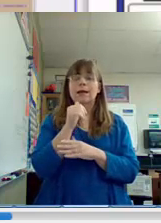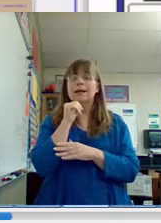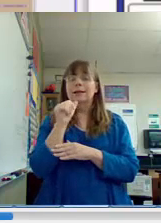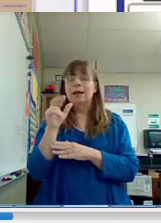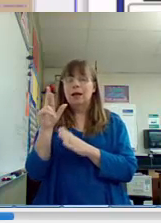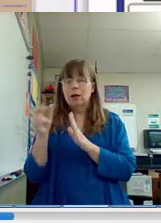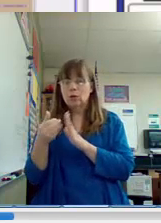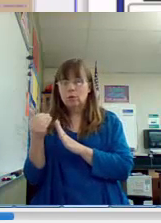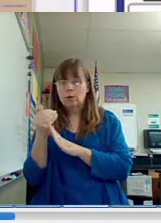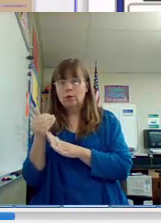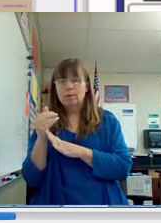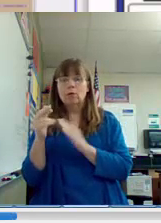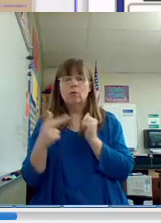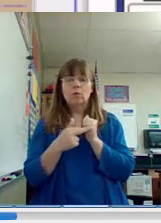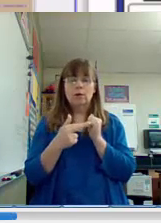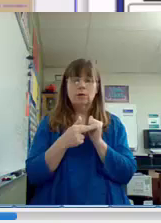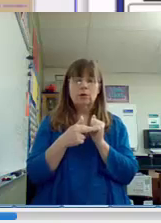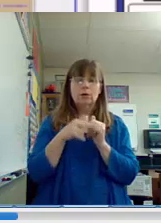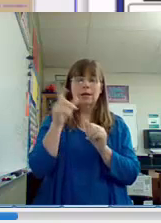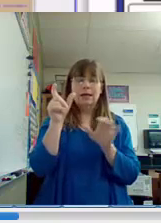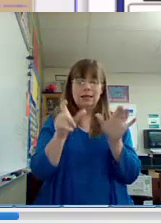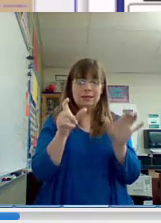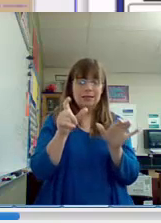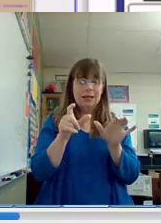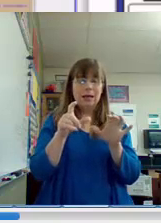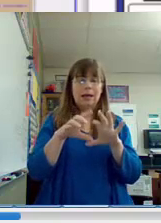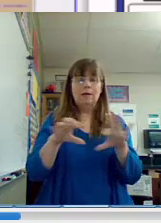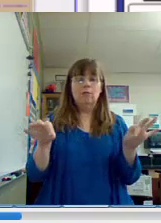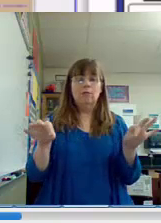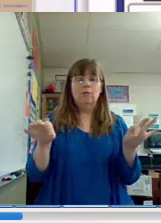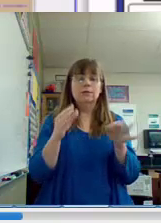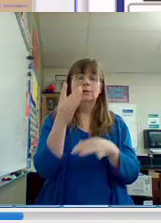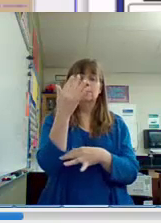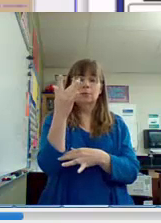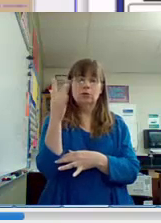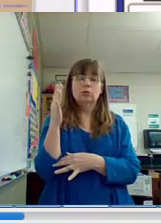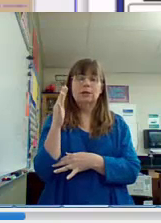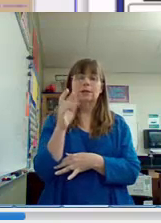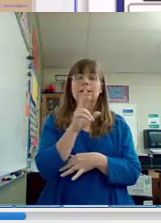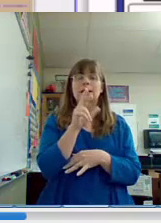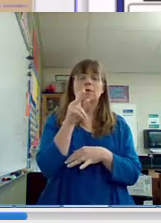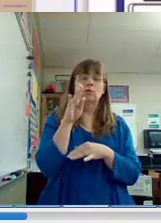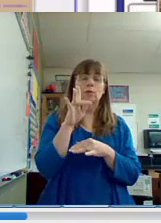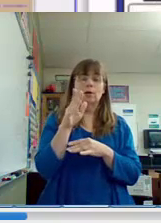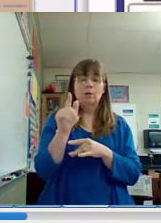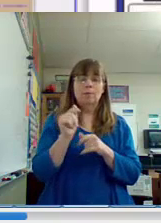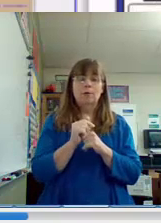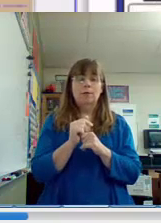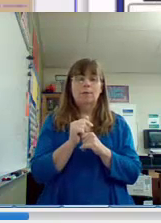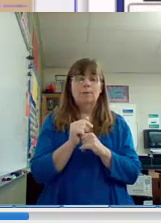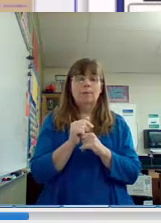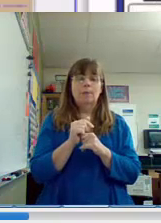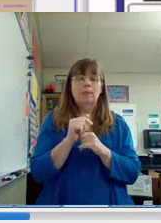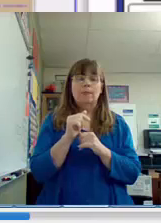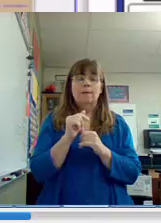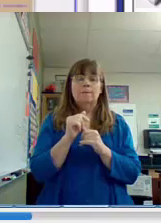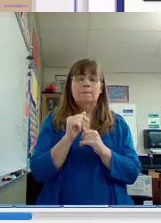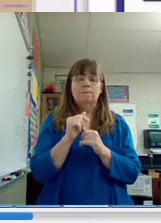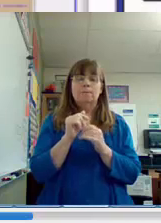resources. This is a stack of logs. That would be trees, so that's renewable. Paper is